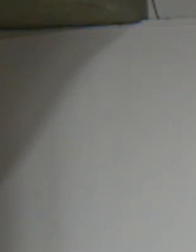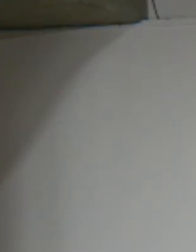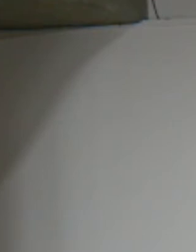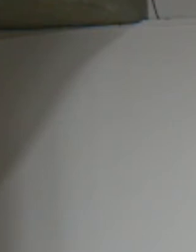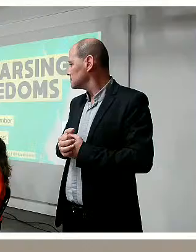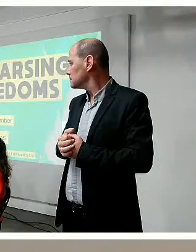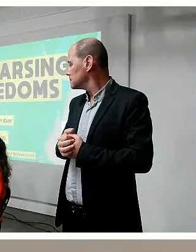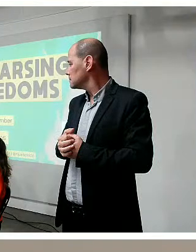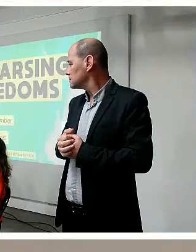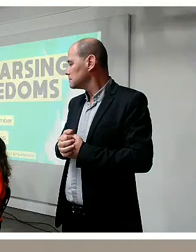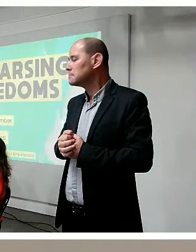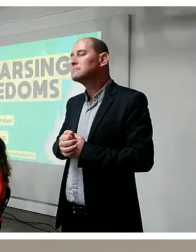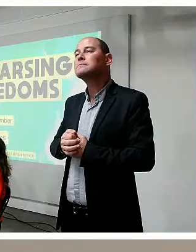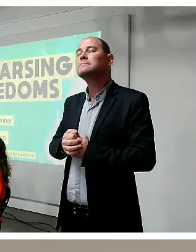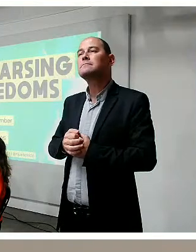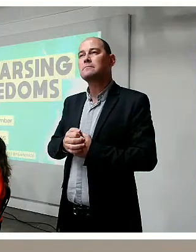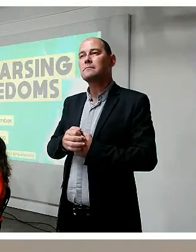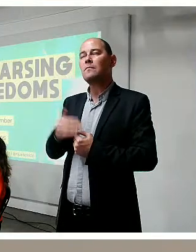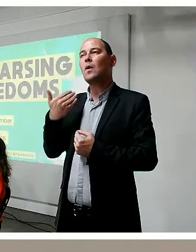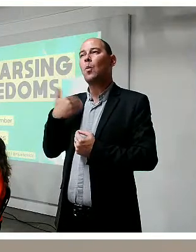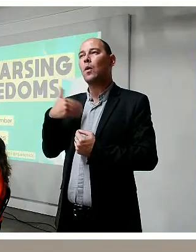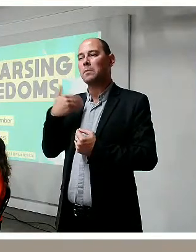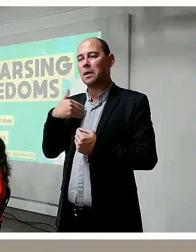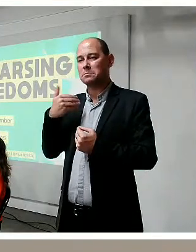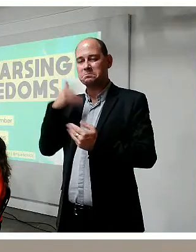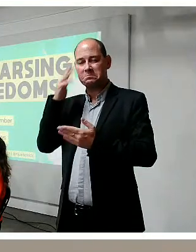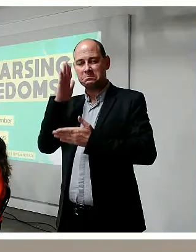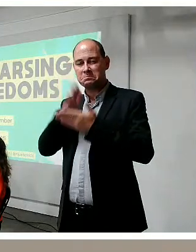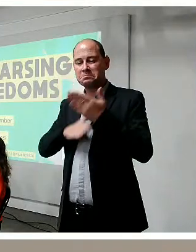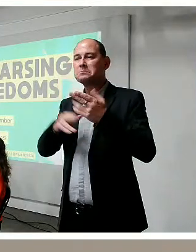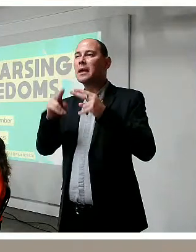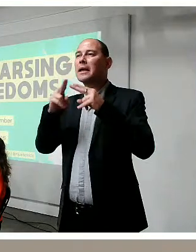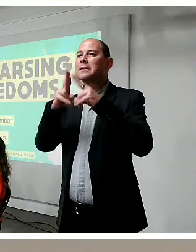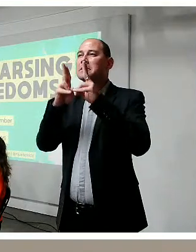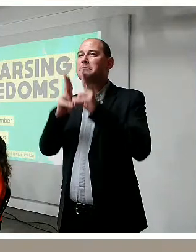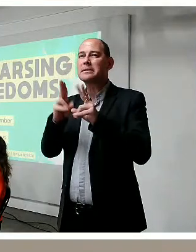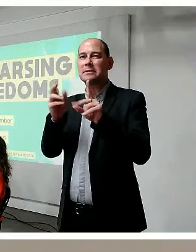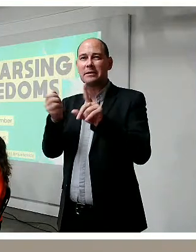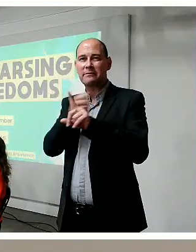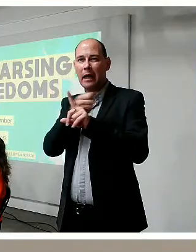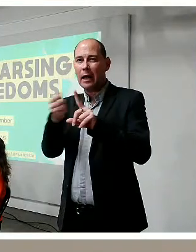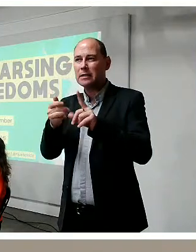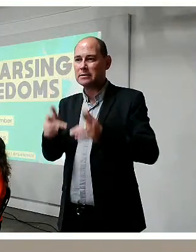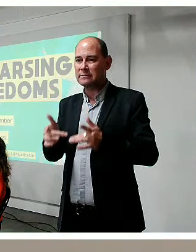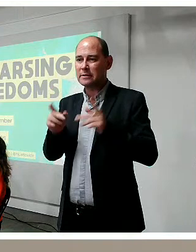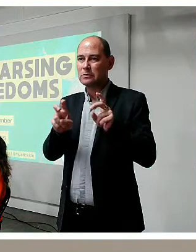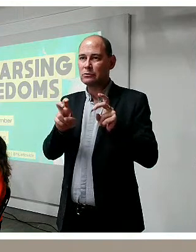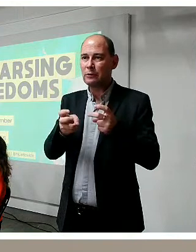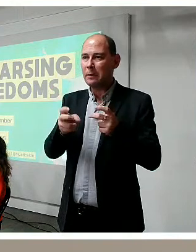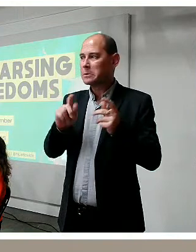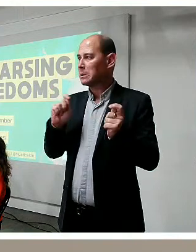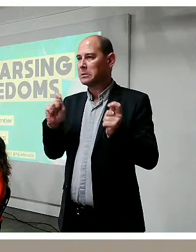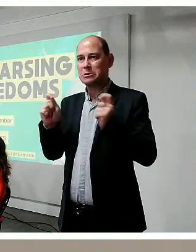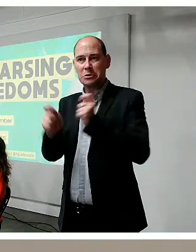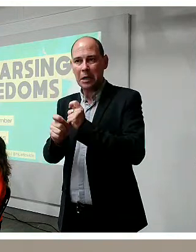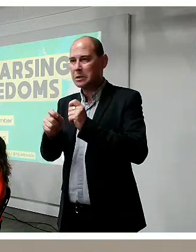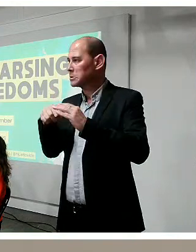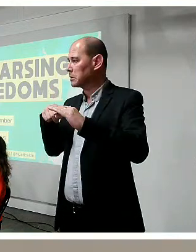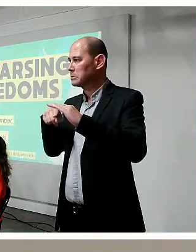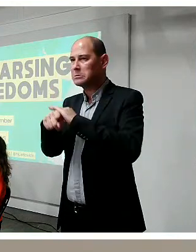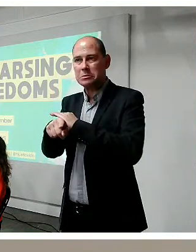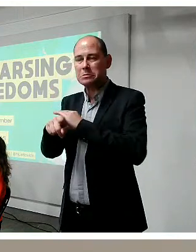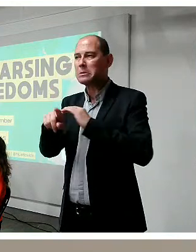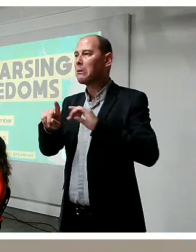Women experiencing domestic violence are trapped. There is no freedom to move or change or flee. We cannot move for love,